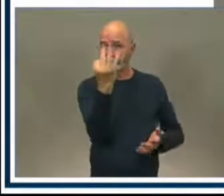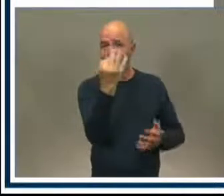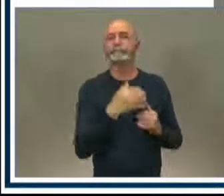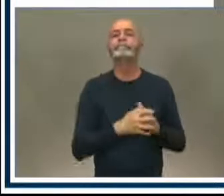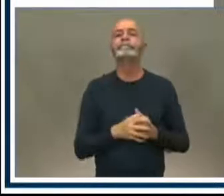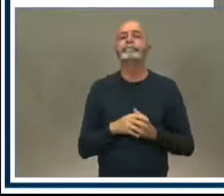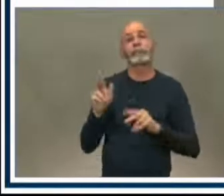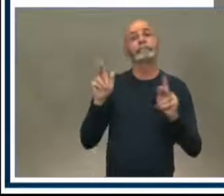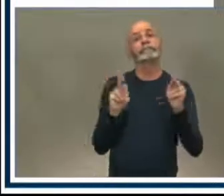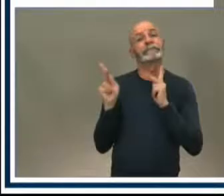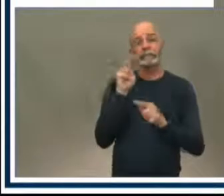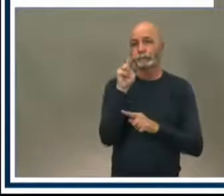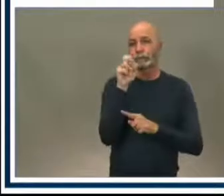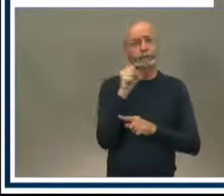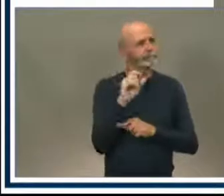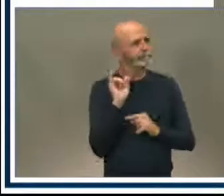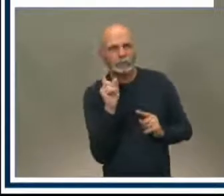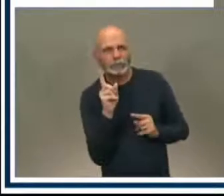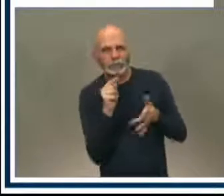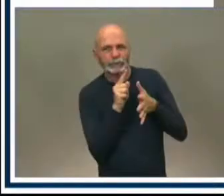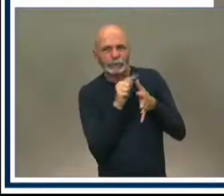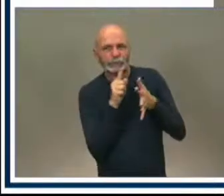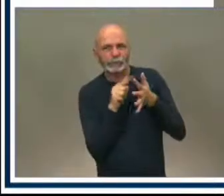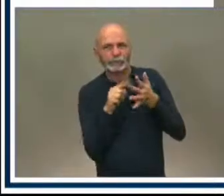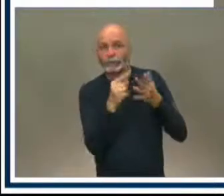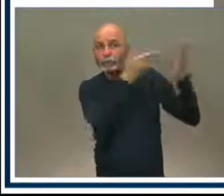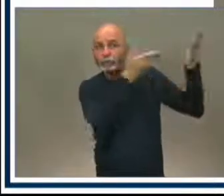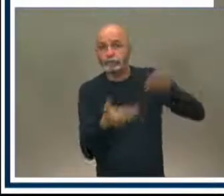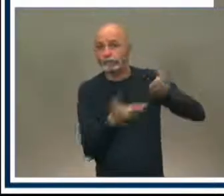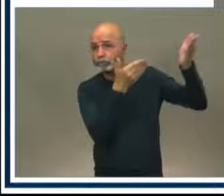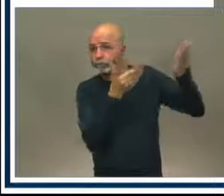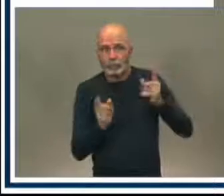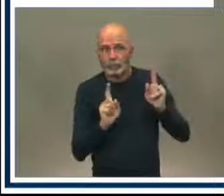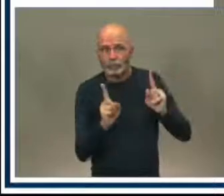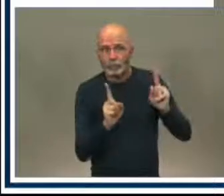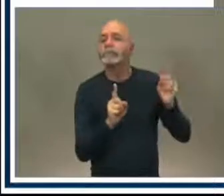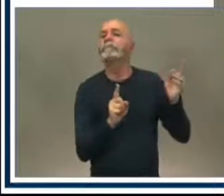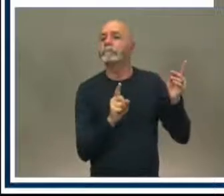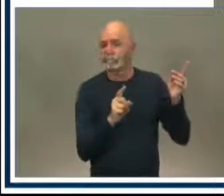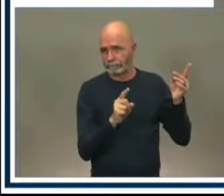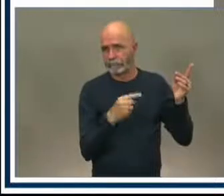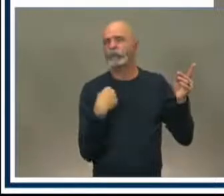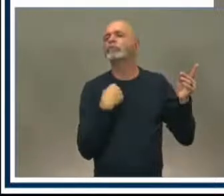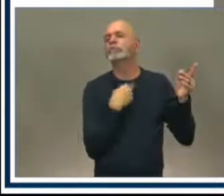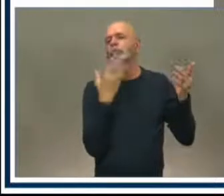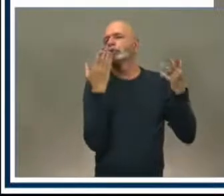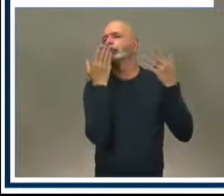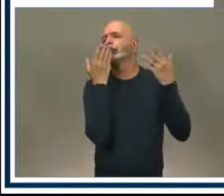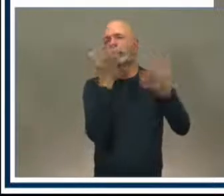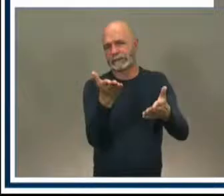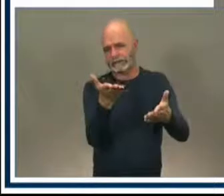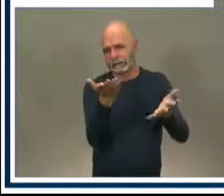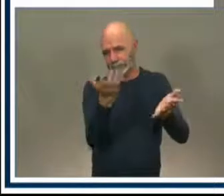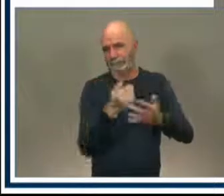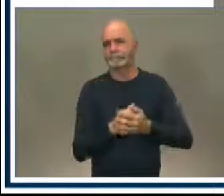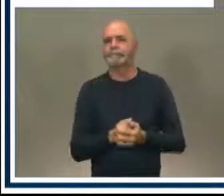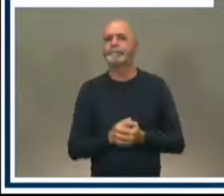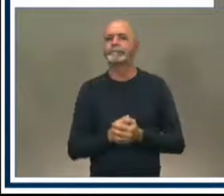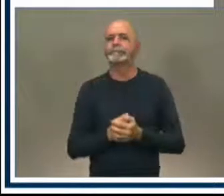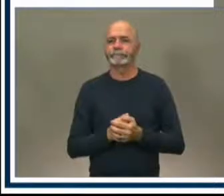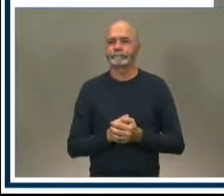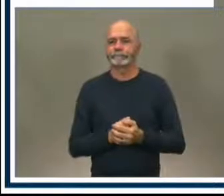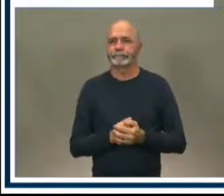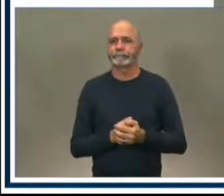these recommendations that, as I said, were released last Friday. And these include booster dose intervals of